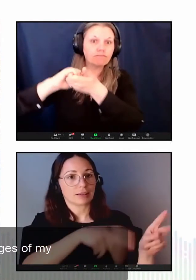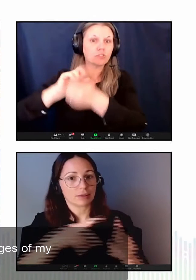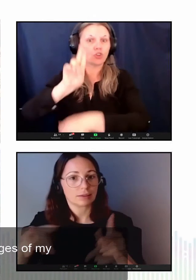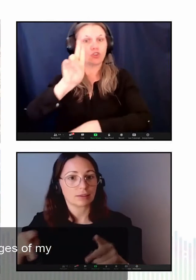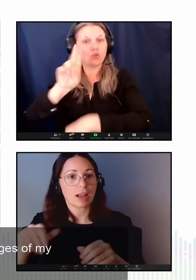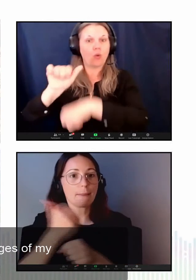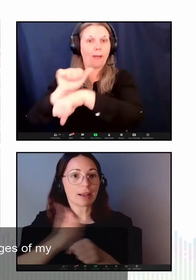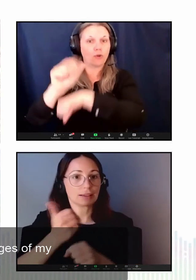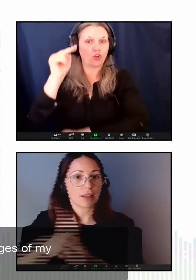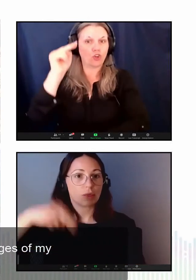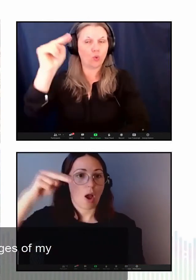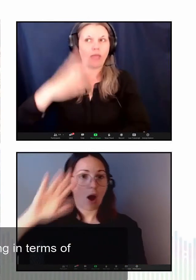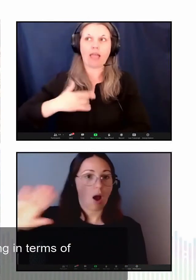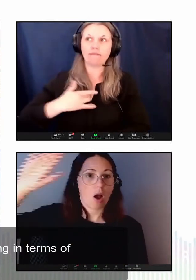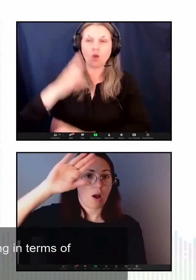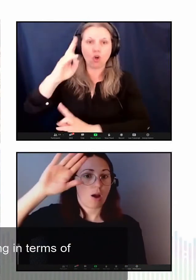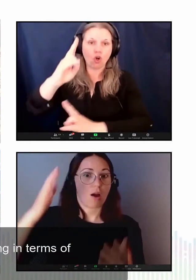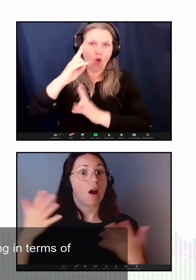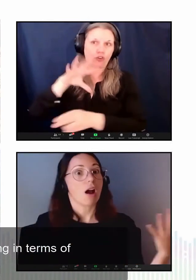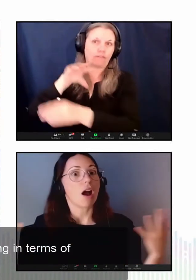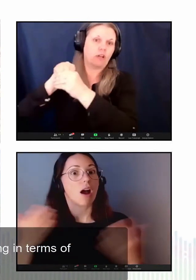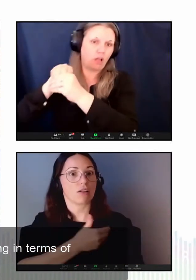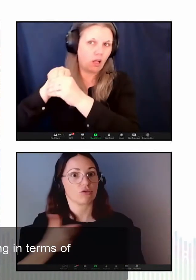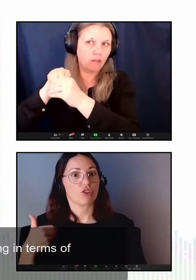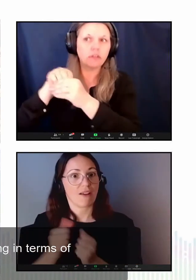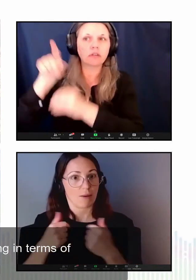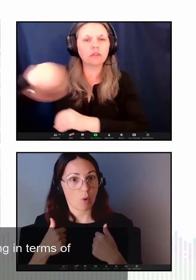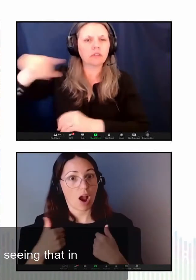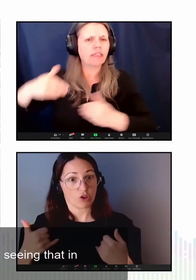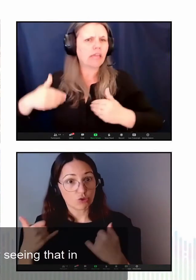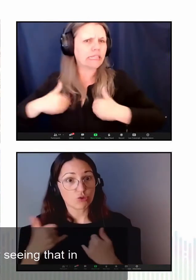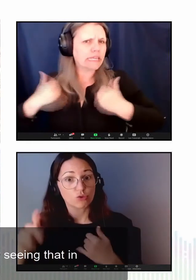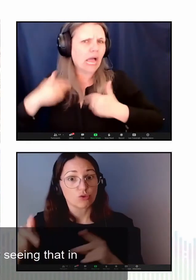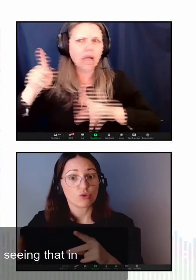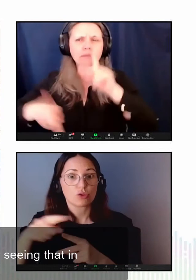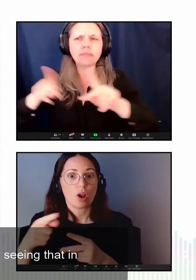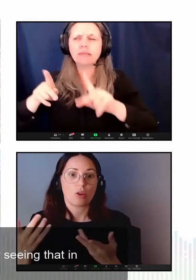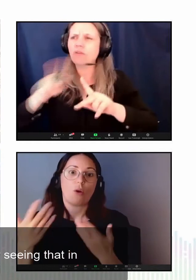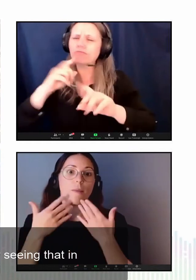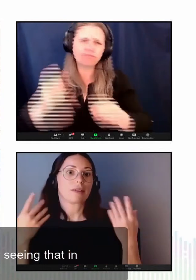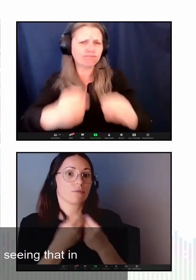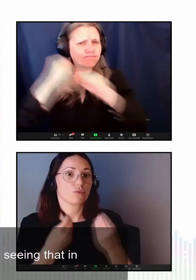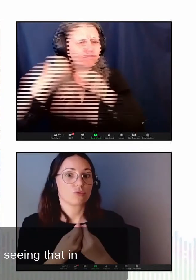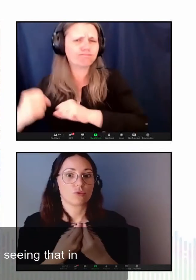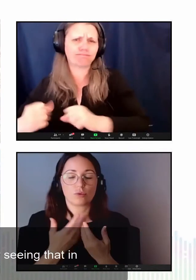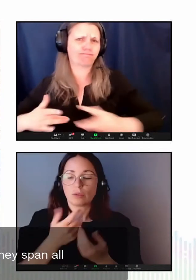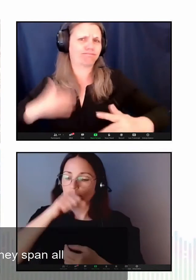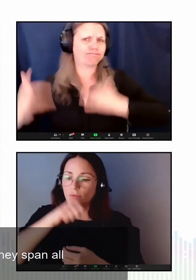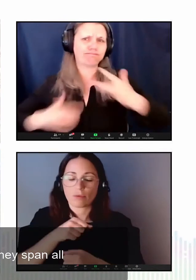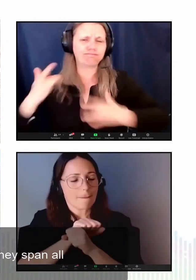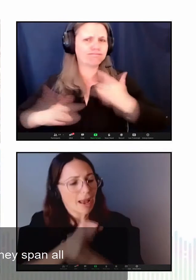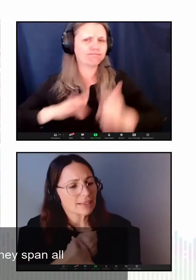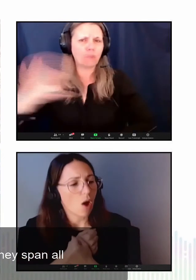privileges of my position. The young people are so inspiring in terms of their energy and passion. And I think we're really seeing that in